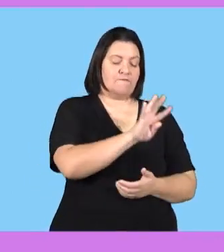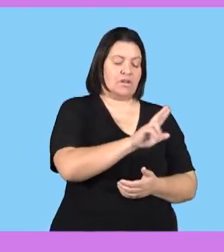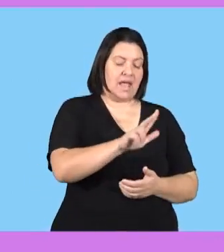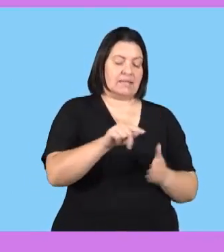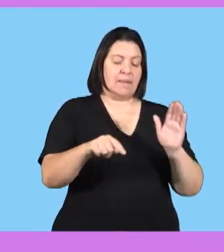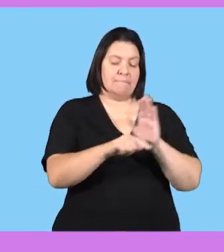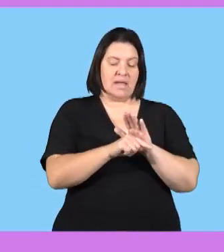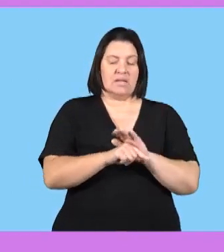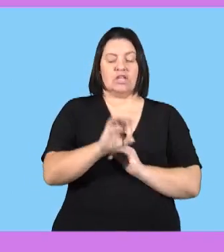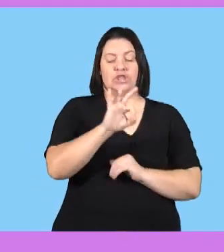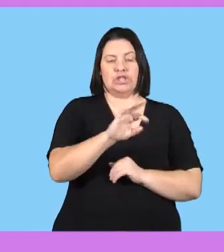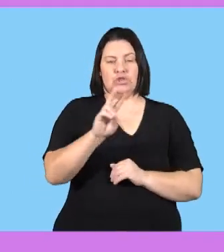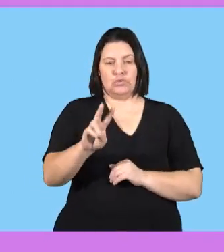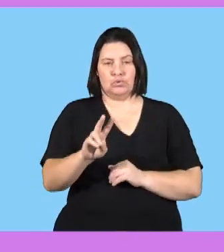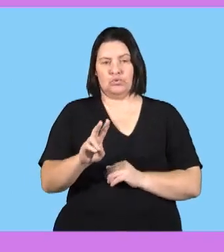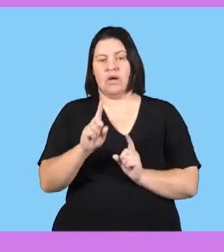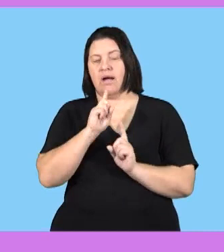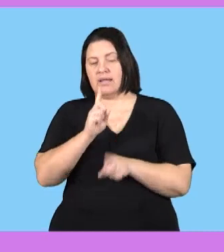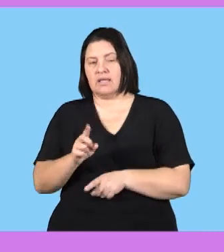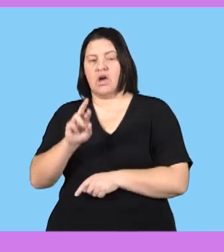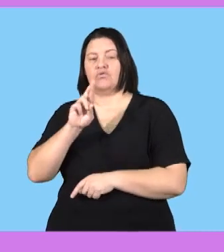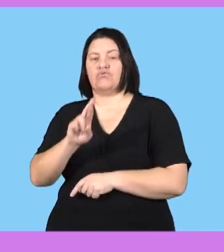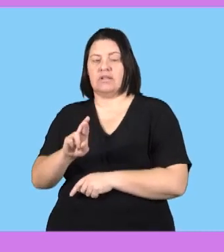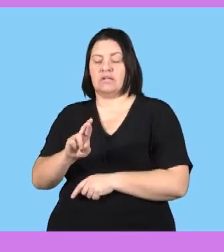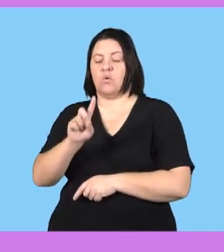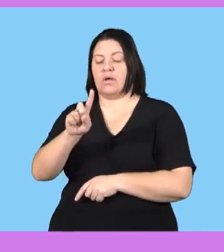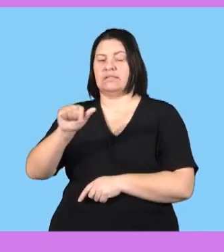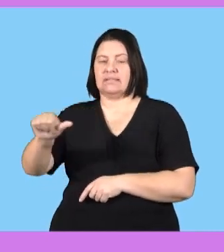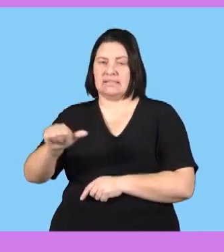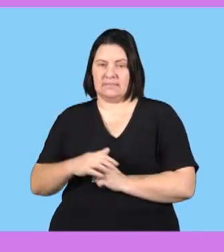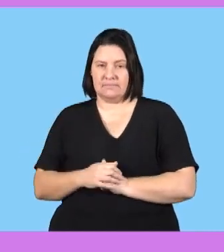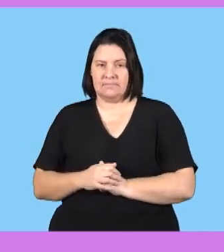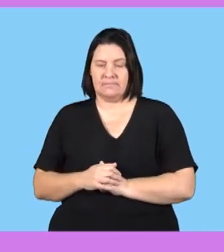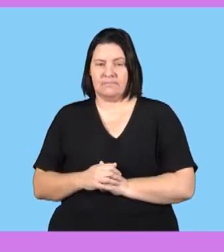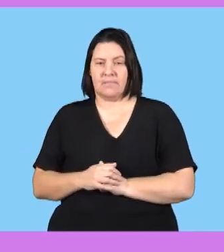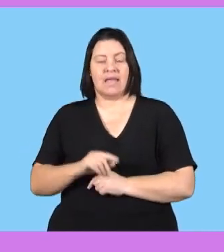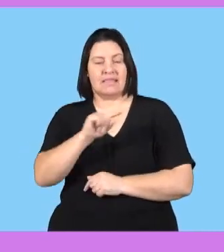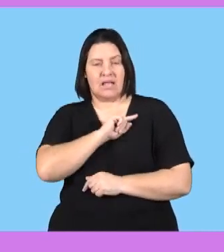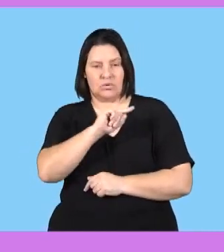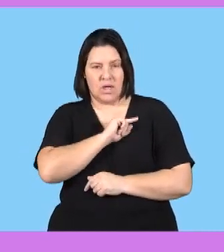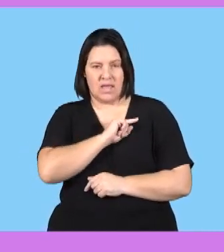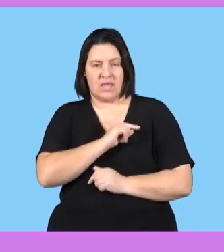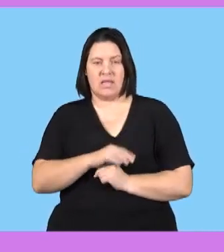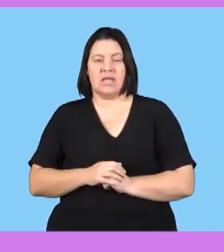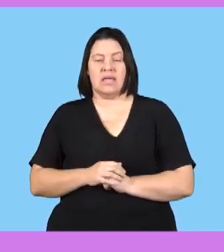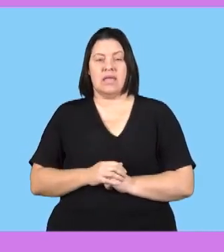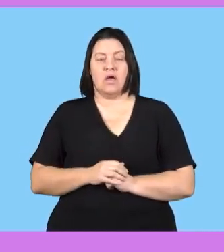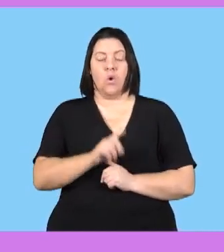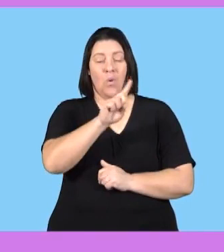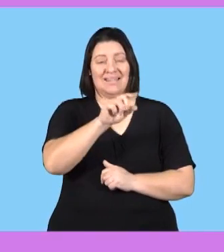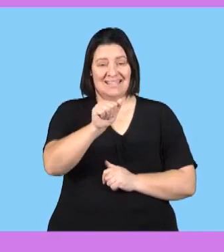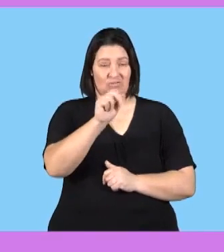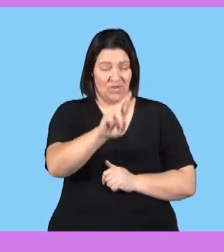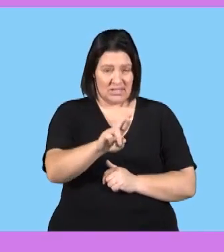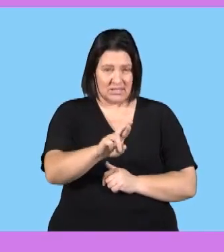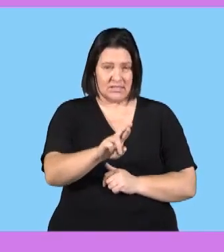48 minus 32, which gives us 16 rand. Therefore, this